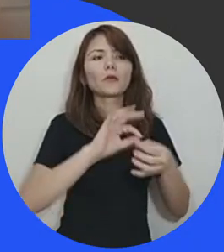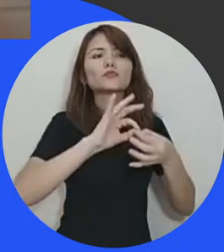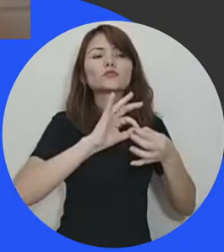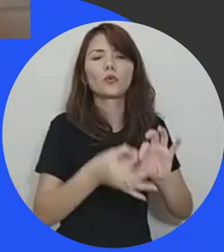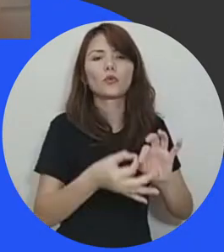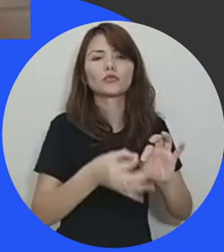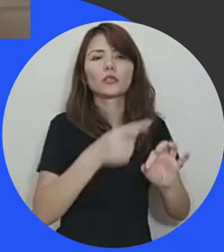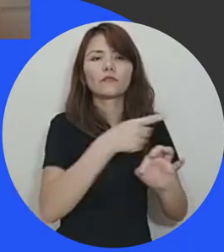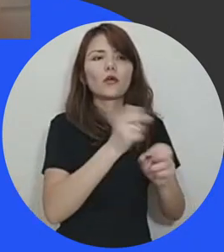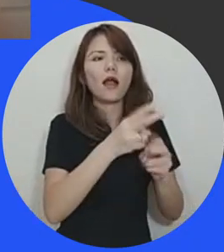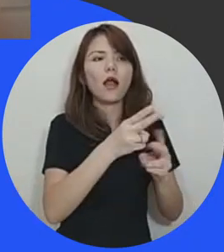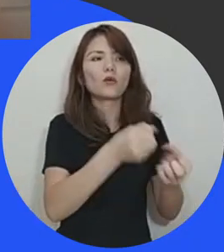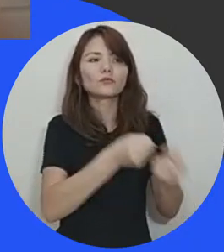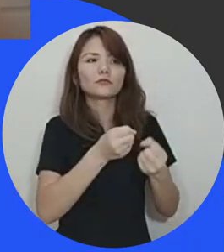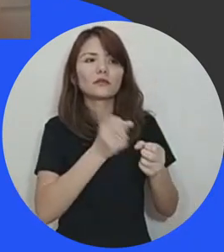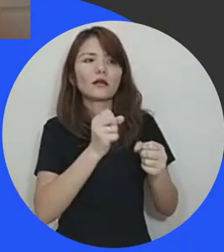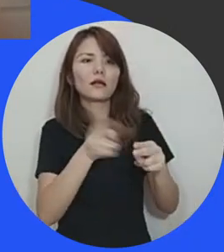discovered.